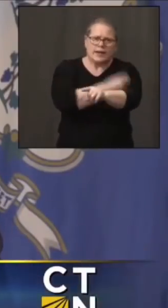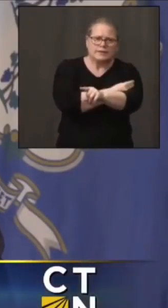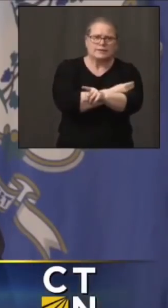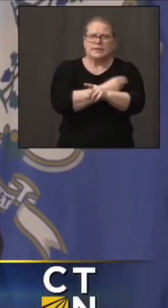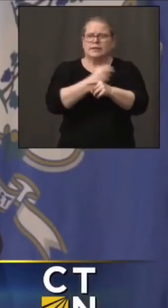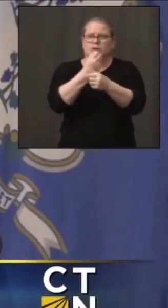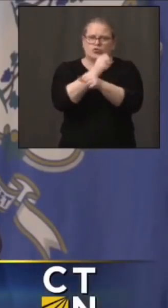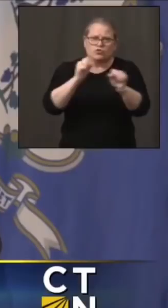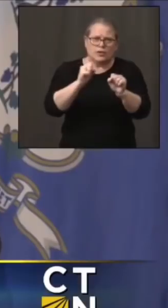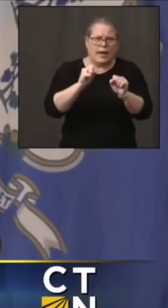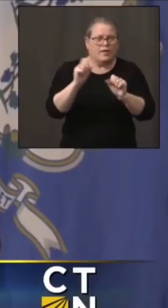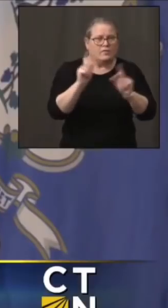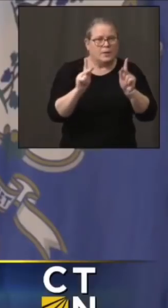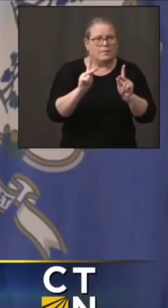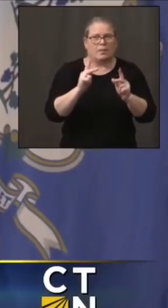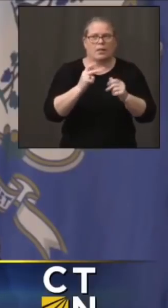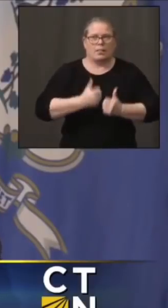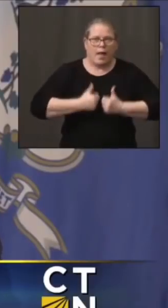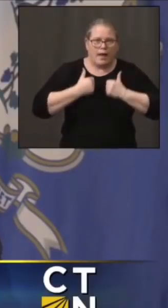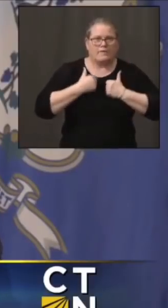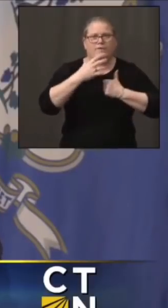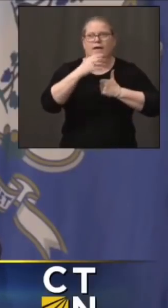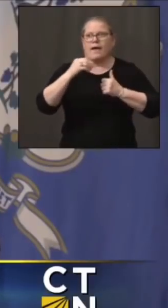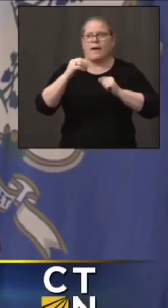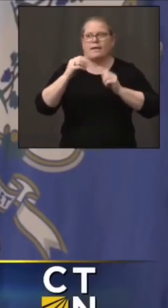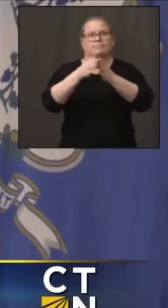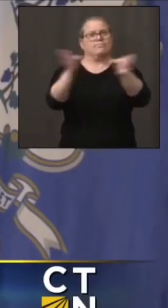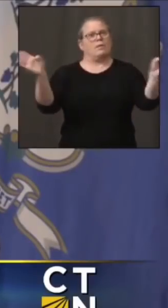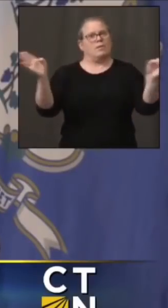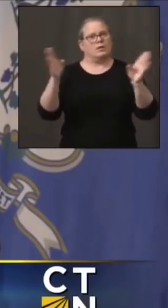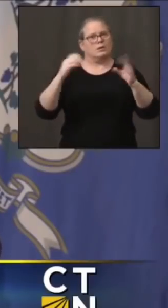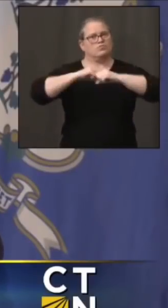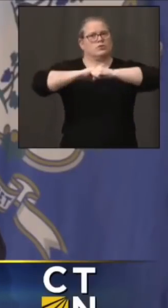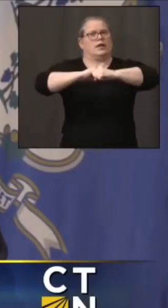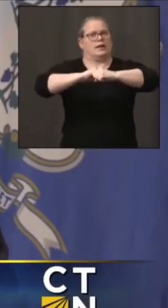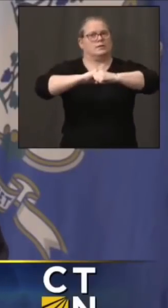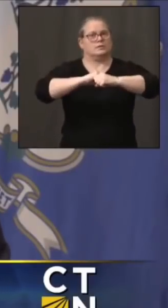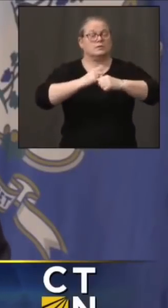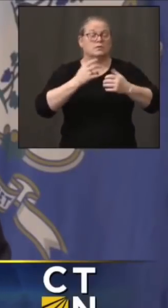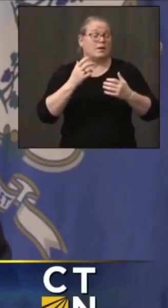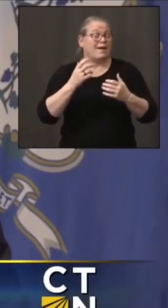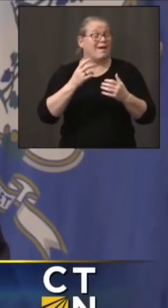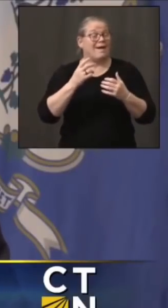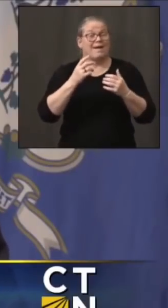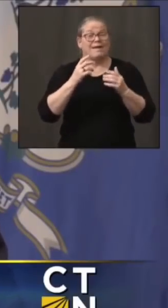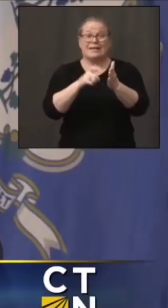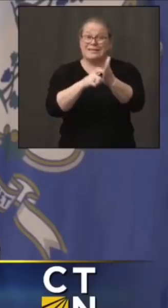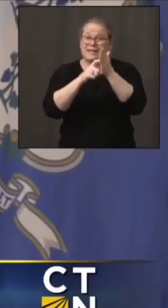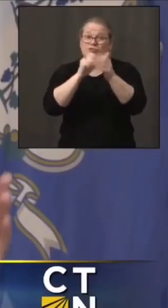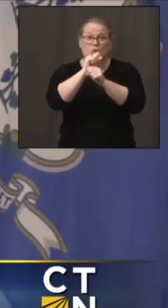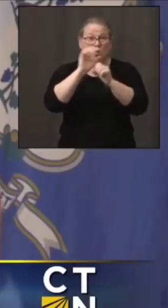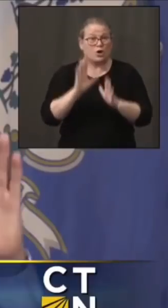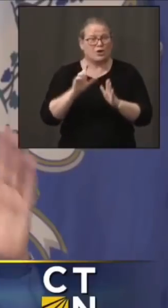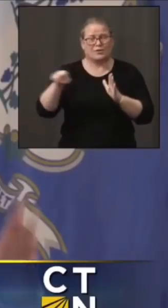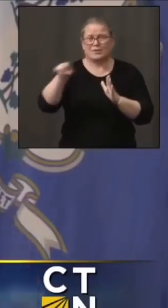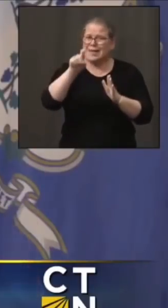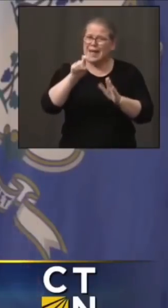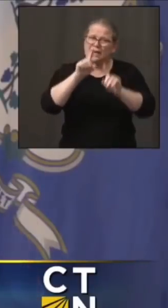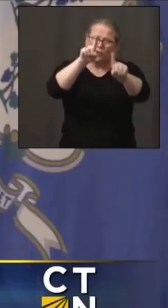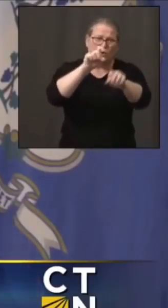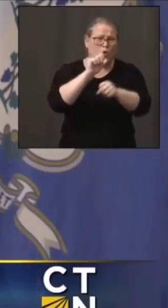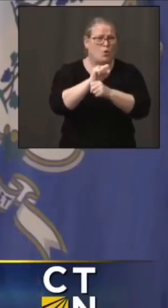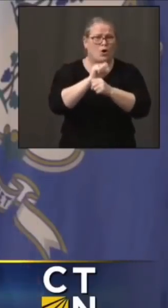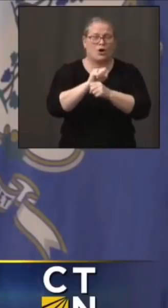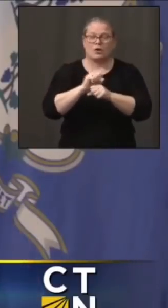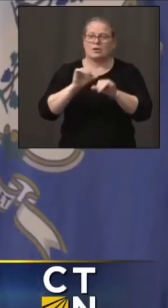think that's really important. And secondly, when it comes to essential workers who have to be able to get to work, can't telecommute,